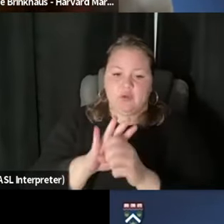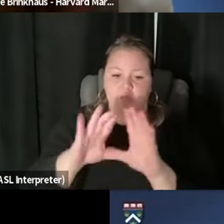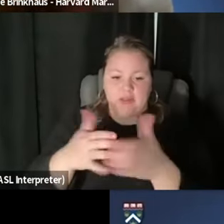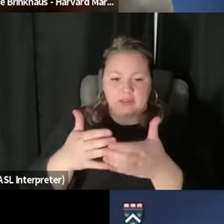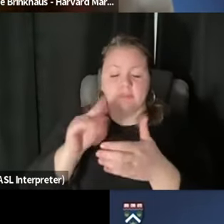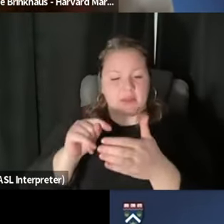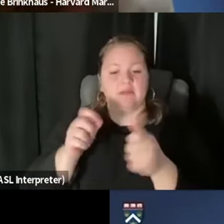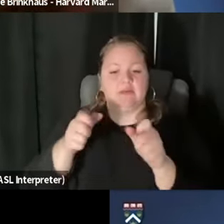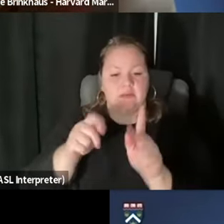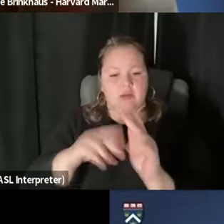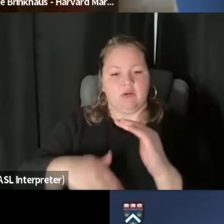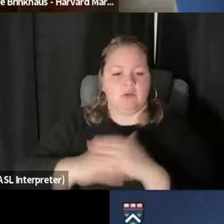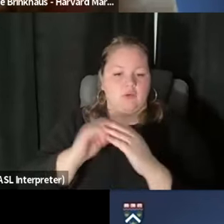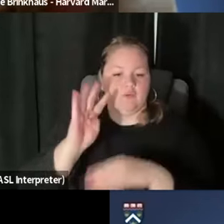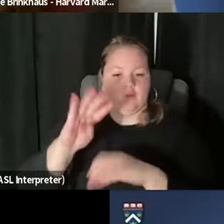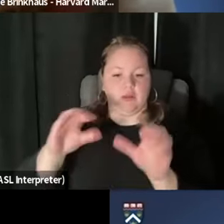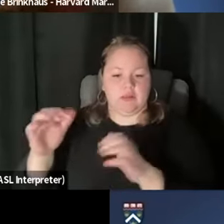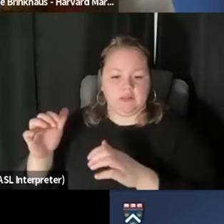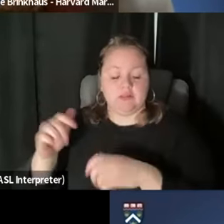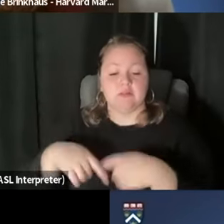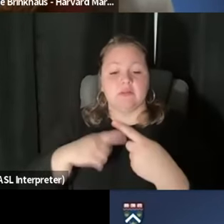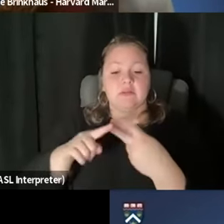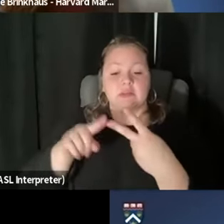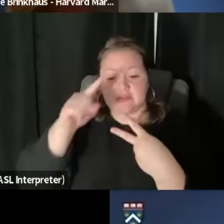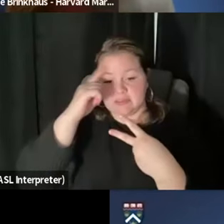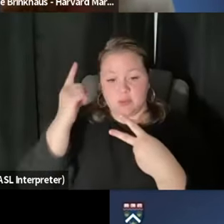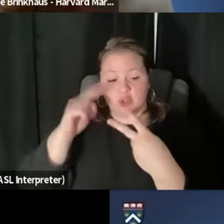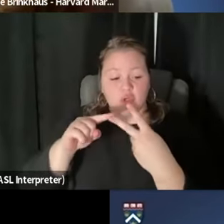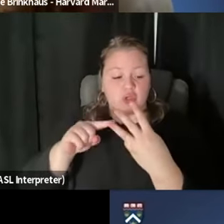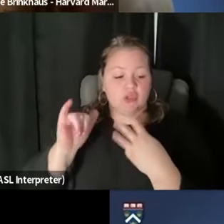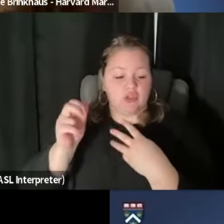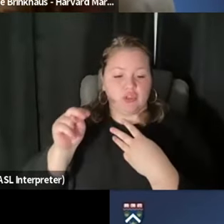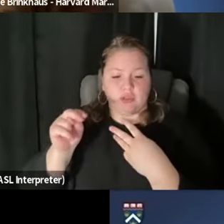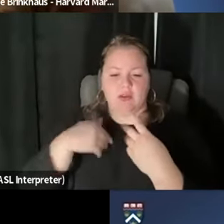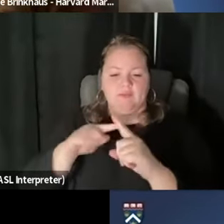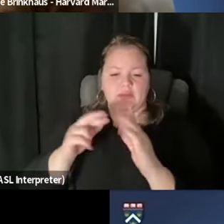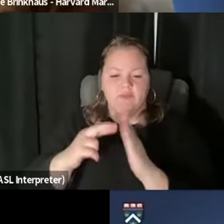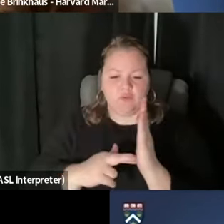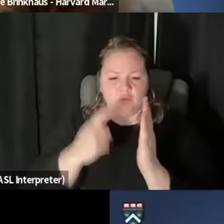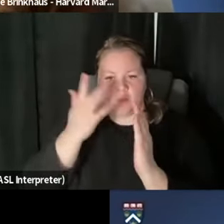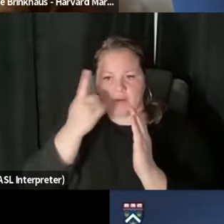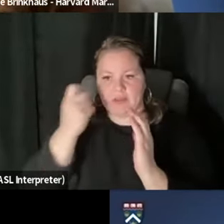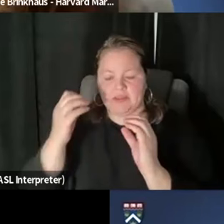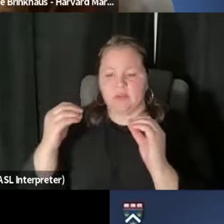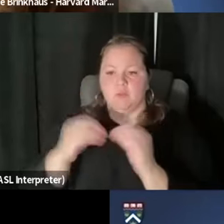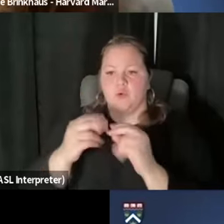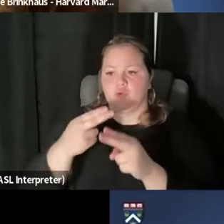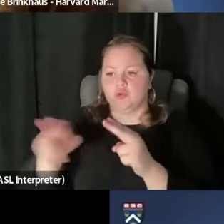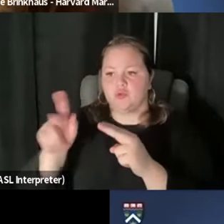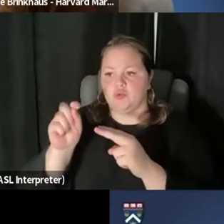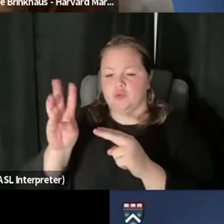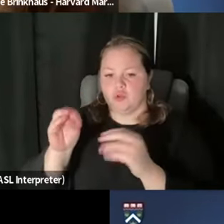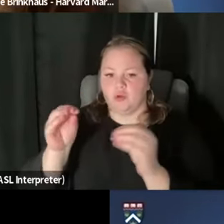permitted. Summer and January term have slightly different rules because they are more intensive short